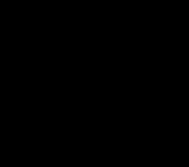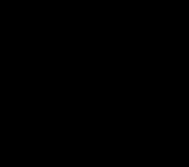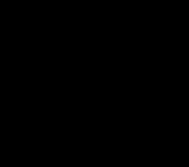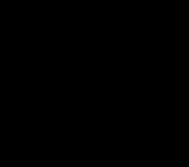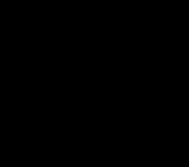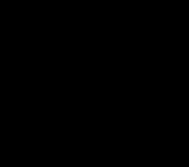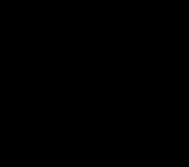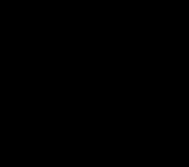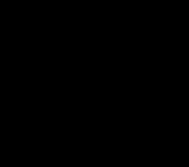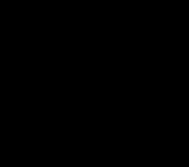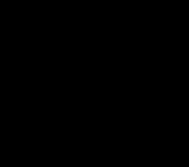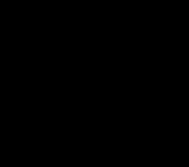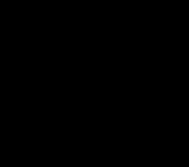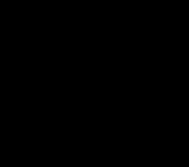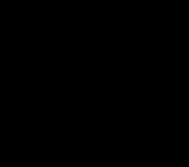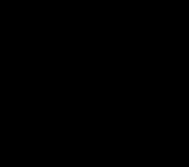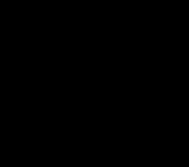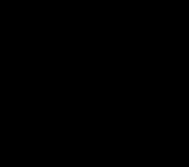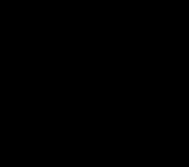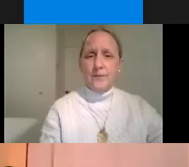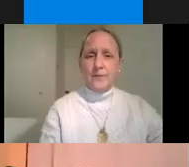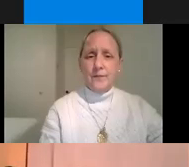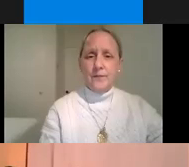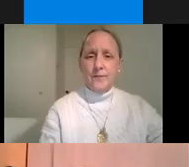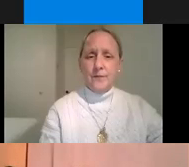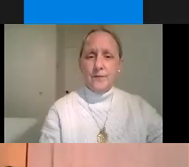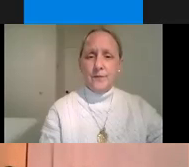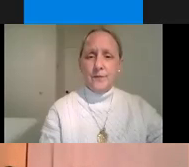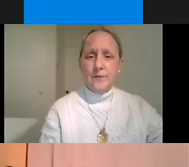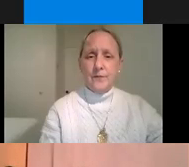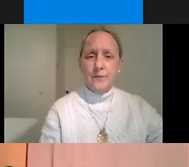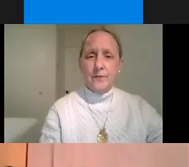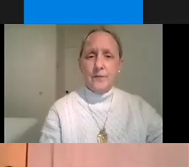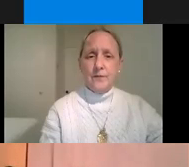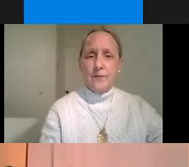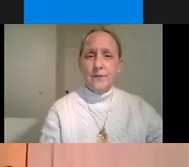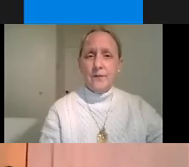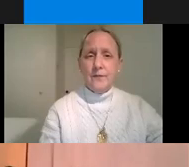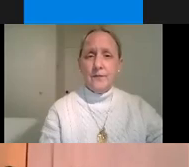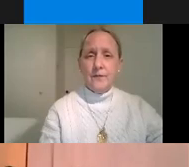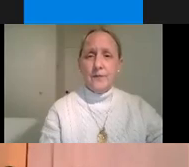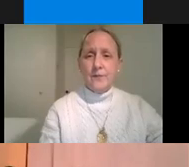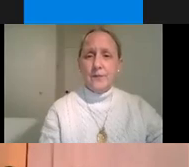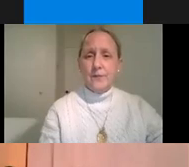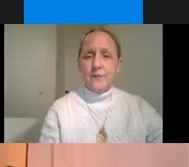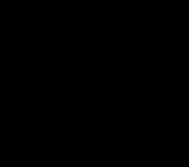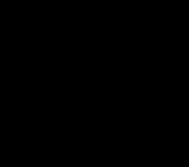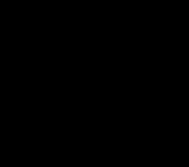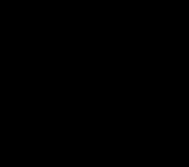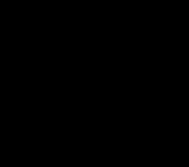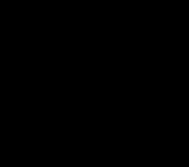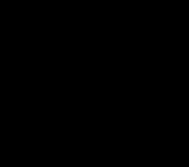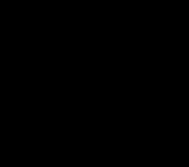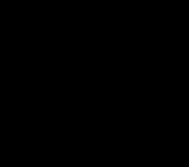San Diego City College. And I'm kind of just scrolling to the bottom of it. Our goal, it's called dual language enrollment, and that is paid for by